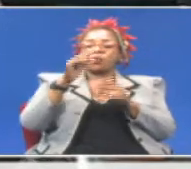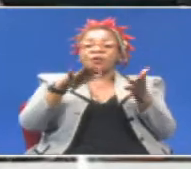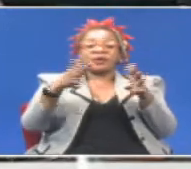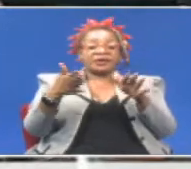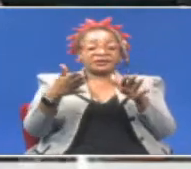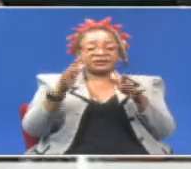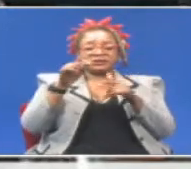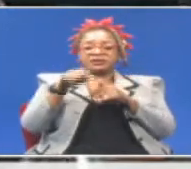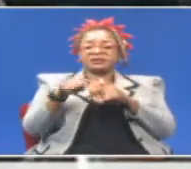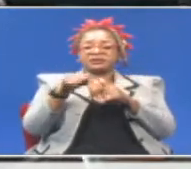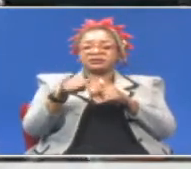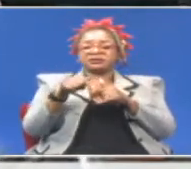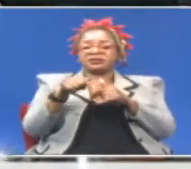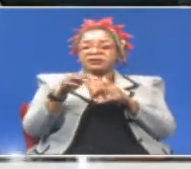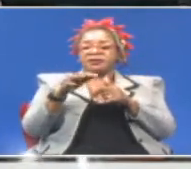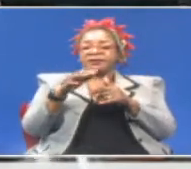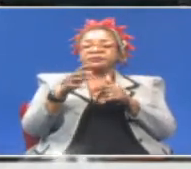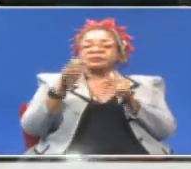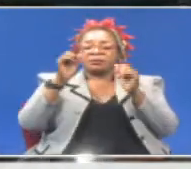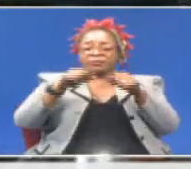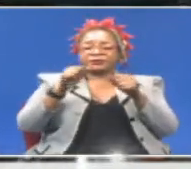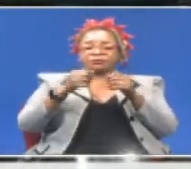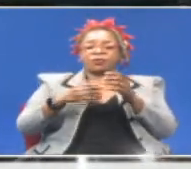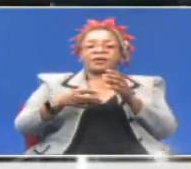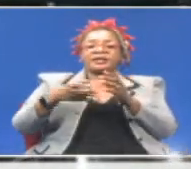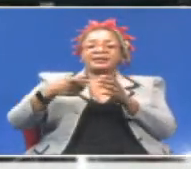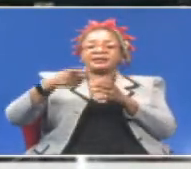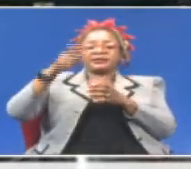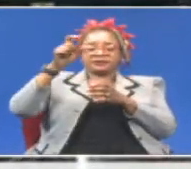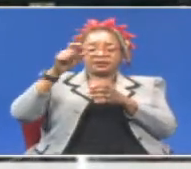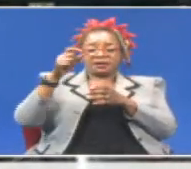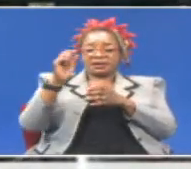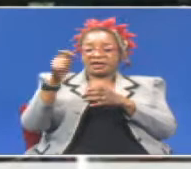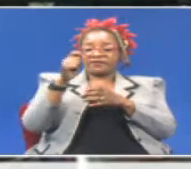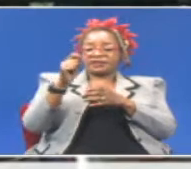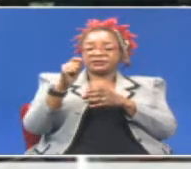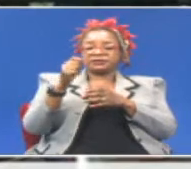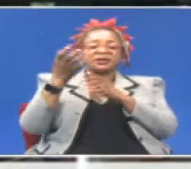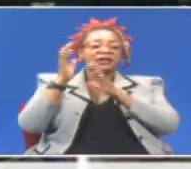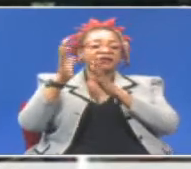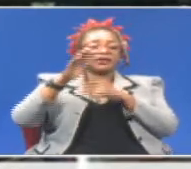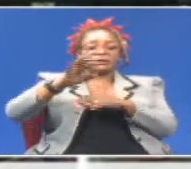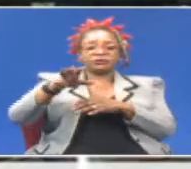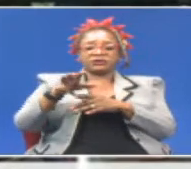in this fasting cult could increase. Kevin Mutai, NTV in Kilifi County.